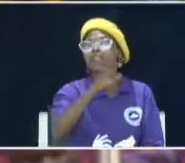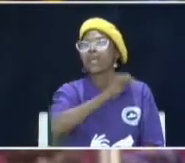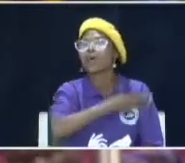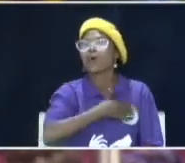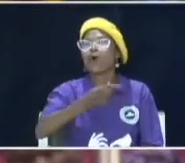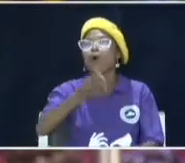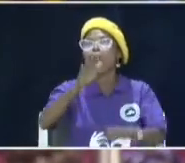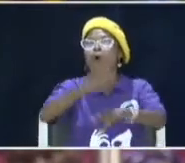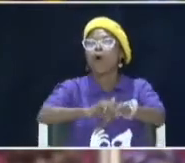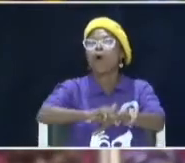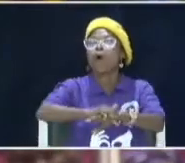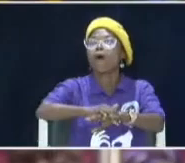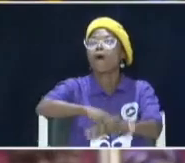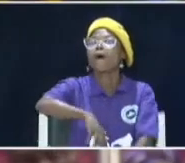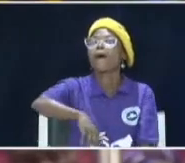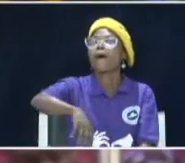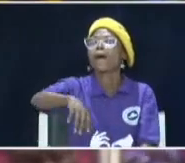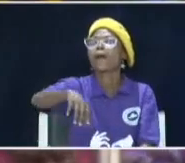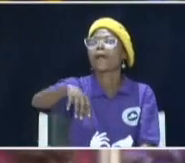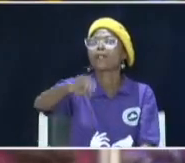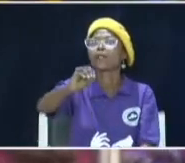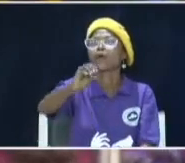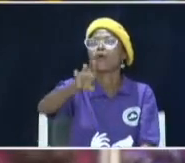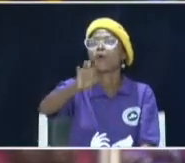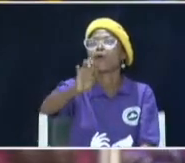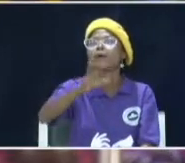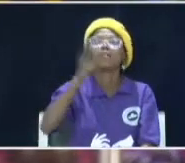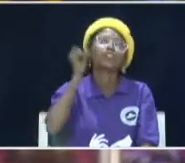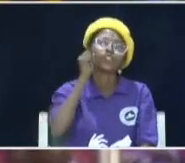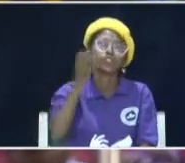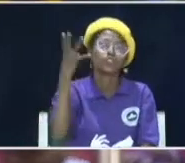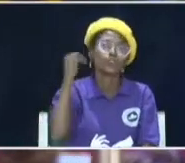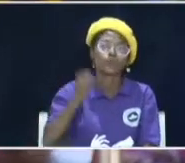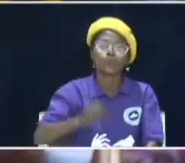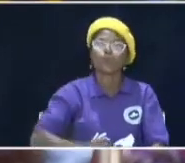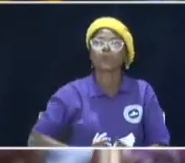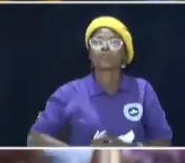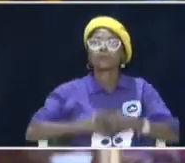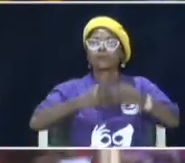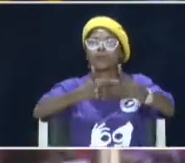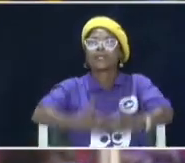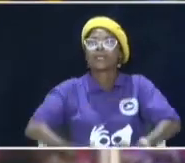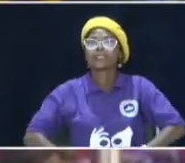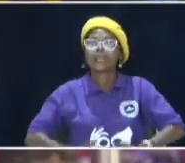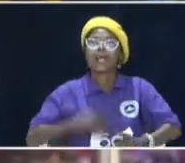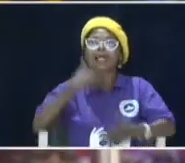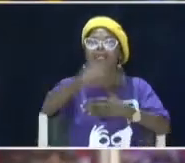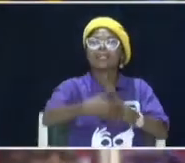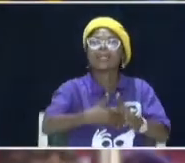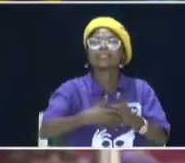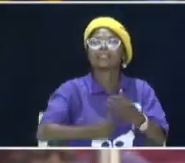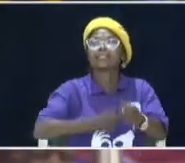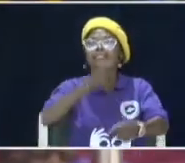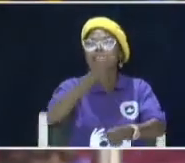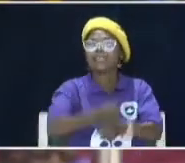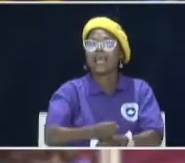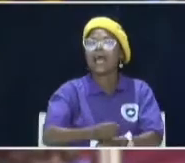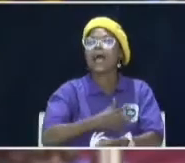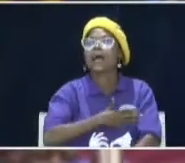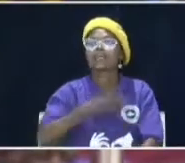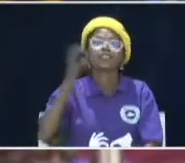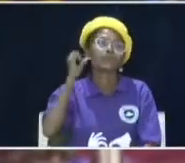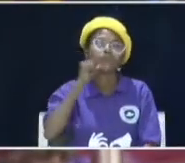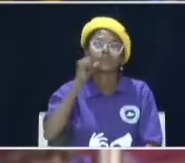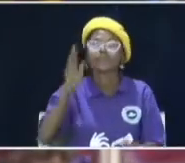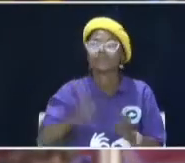in Ore. She was pregnant last year and was very sick. She came to the camp during the workers'